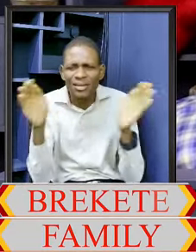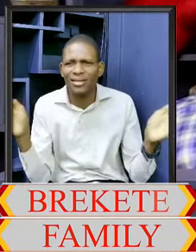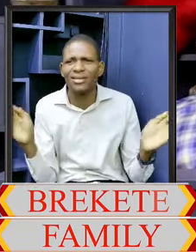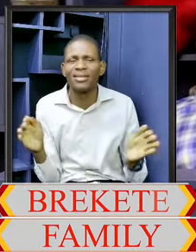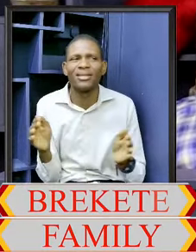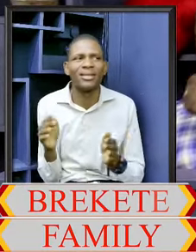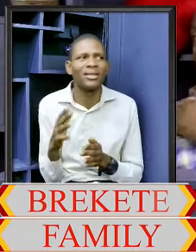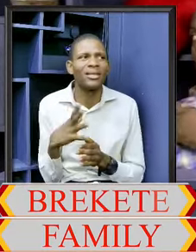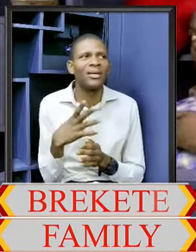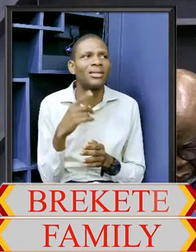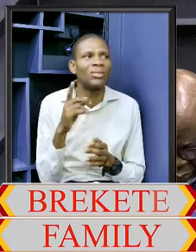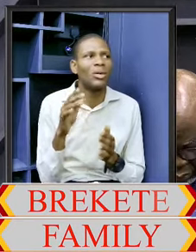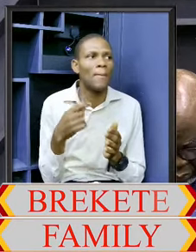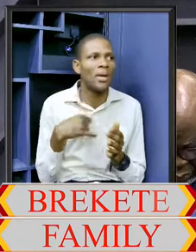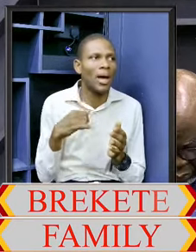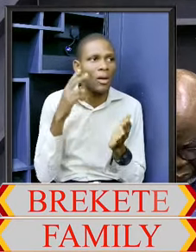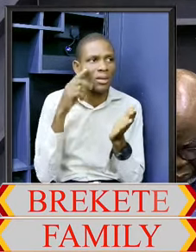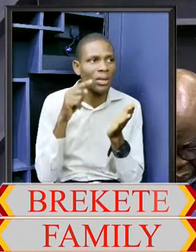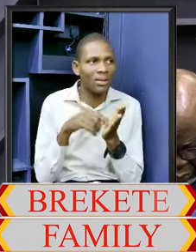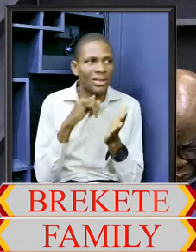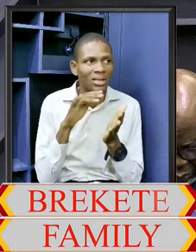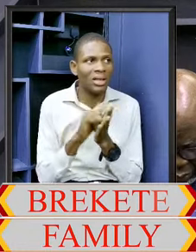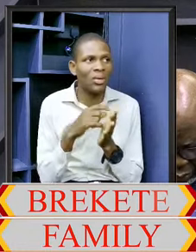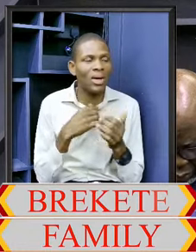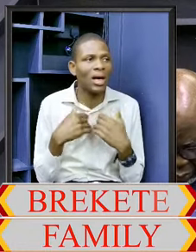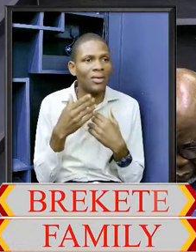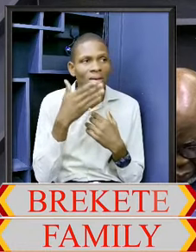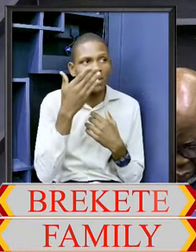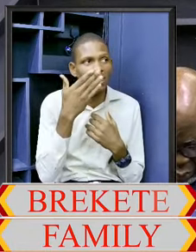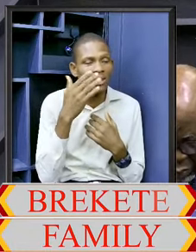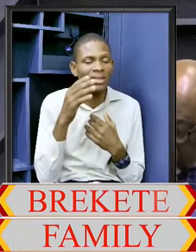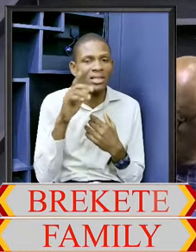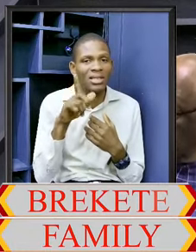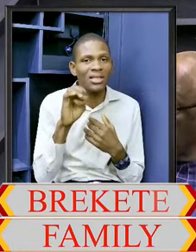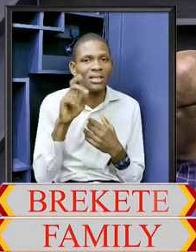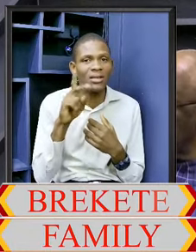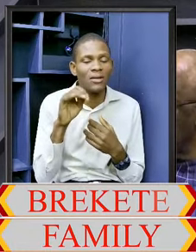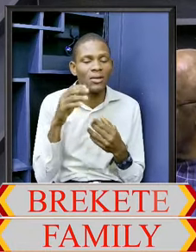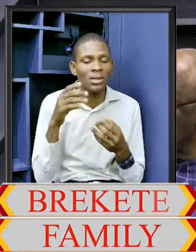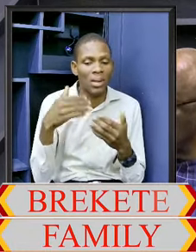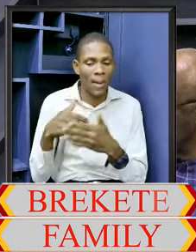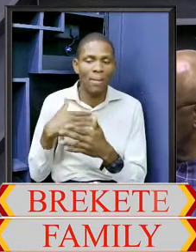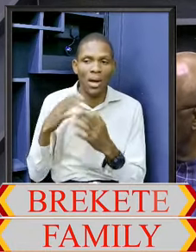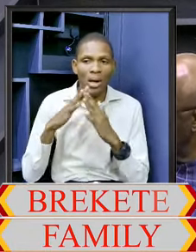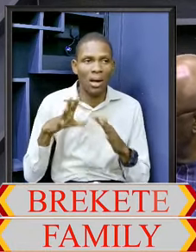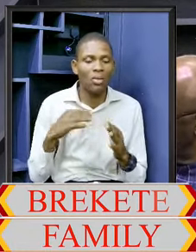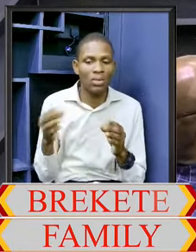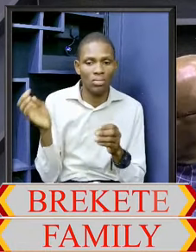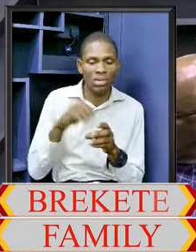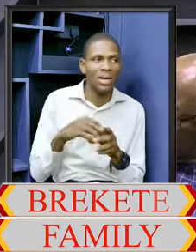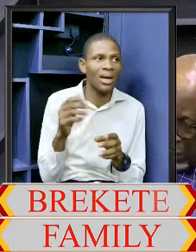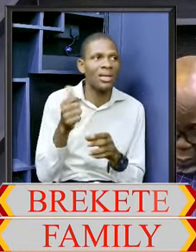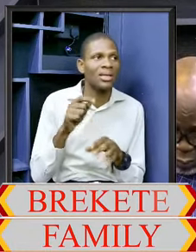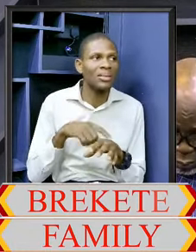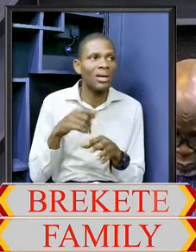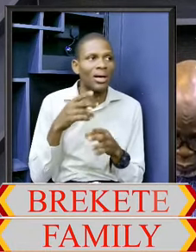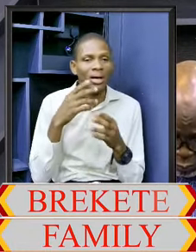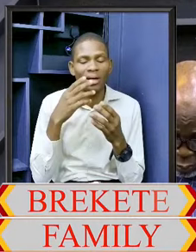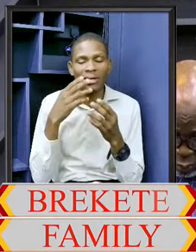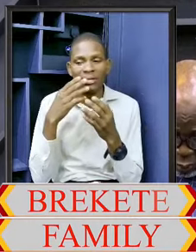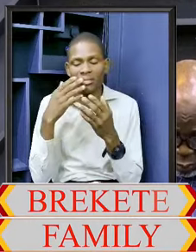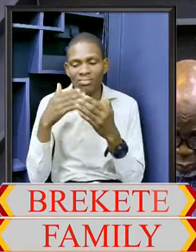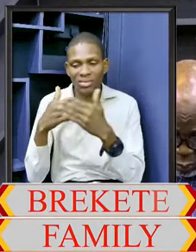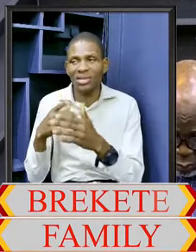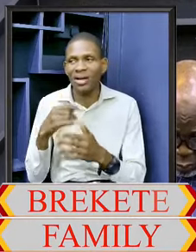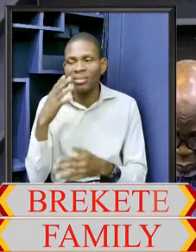The one where me, I observe myself, he said, we get St. Leave near my house where we put. Anytime I dey near them, that's